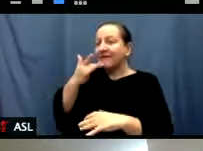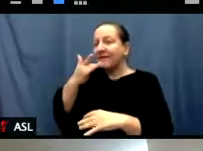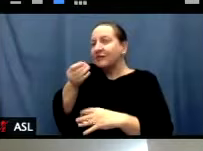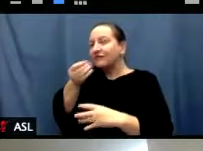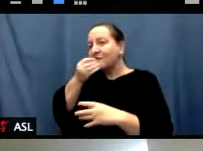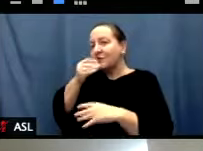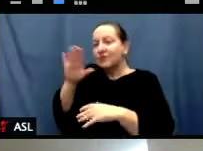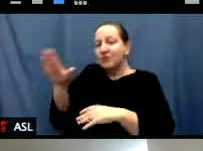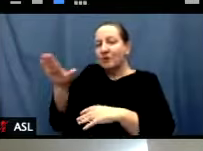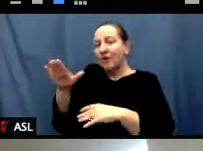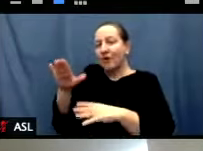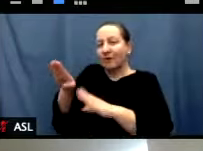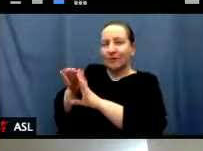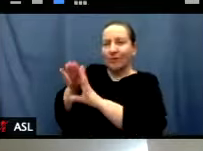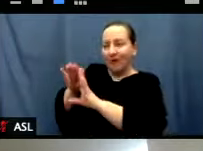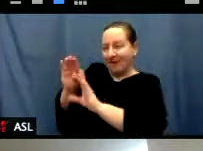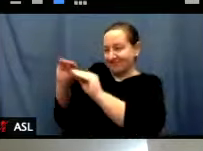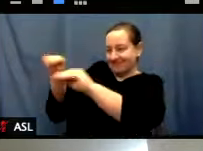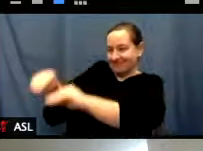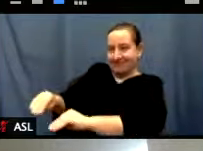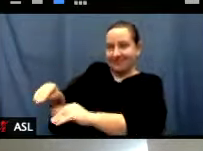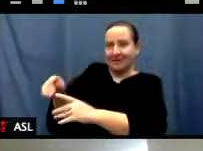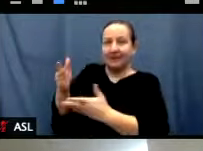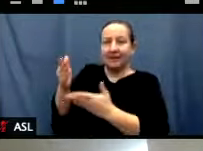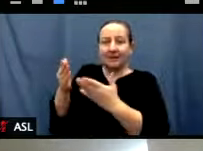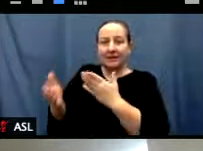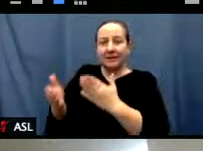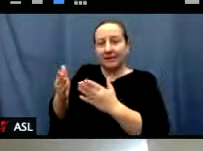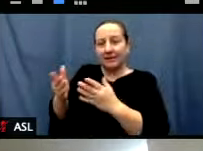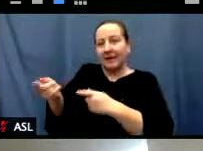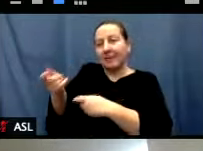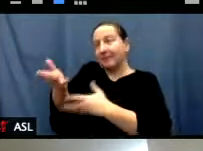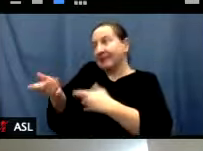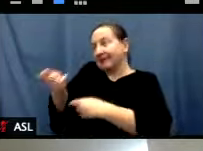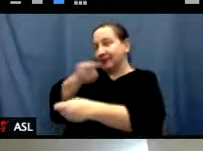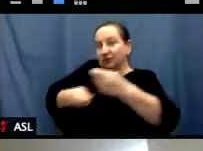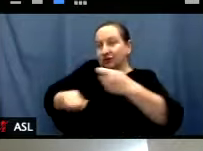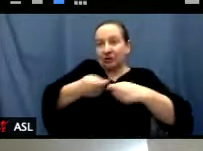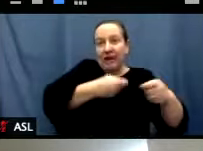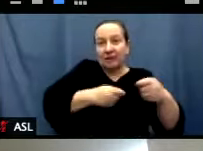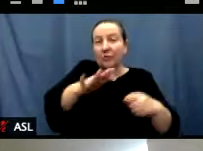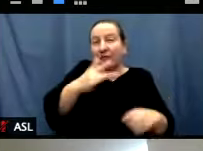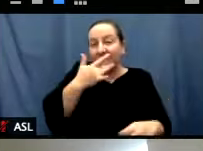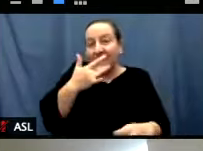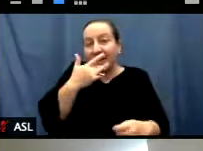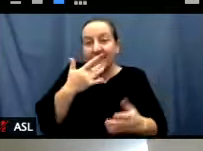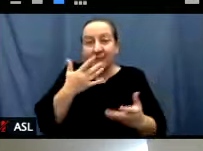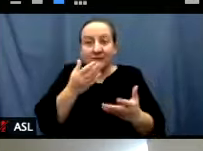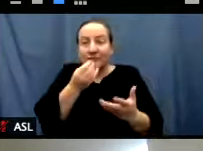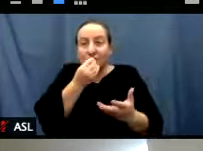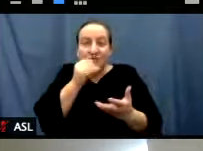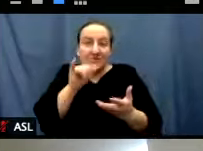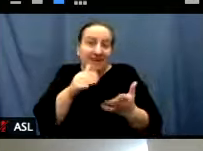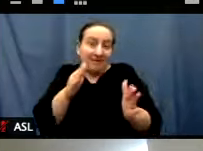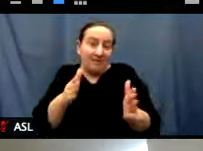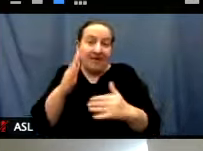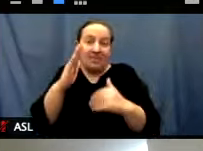and exchange perhaps favorite Thanksgiving side dishes that way instead of gathering together in person.